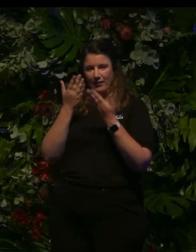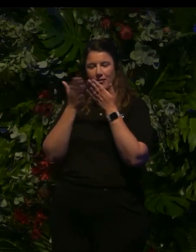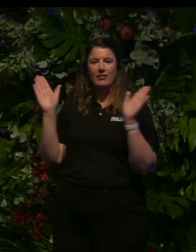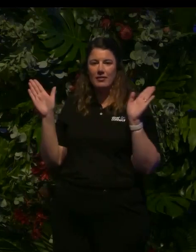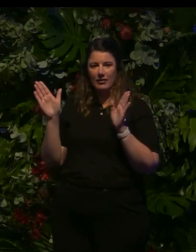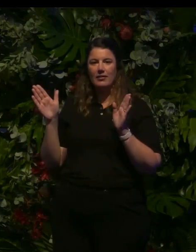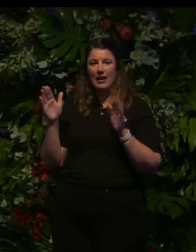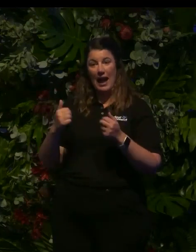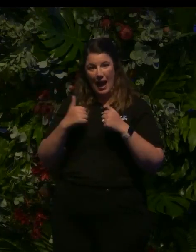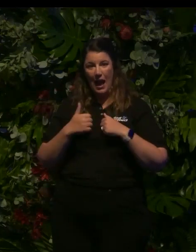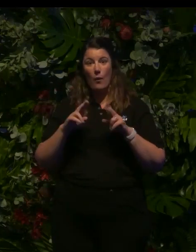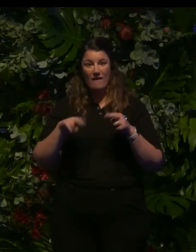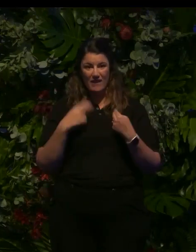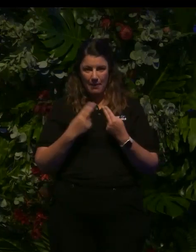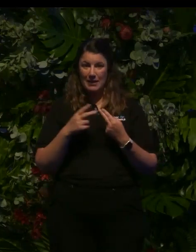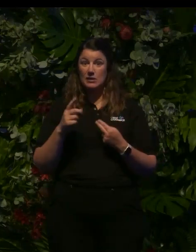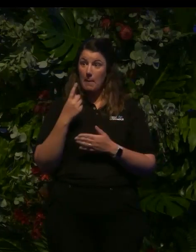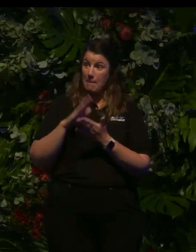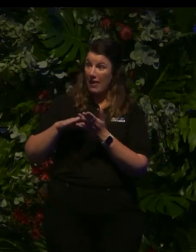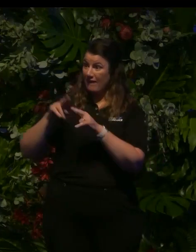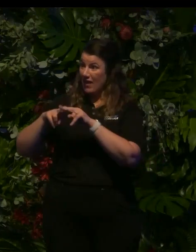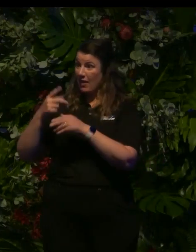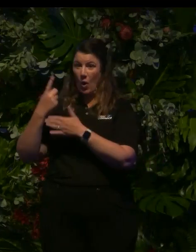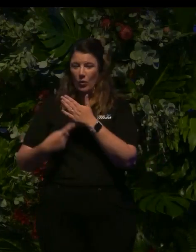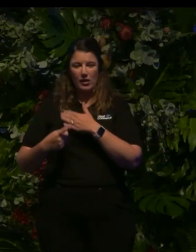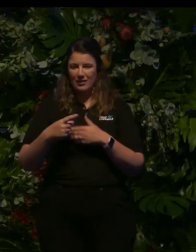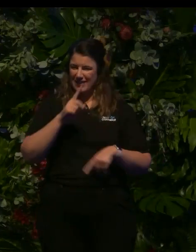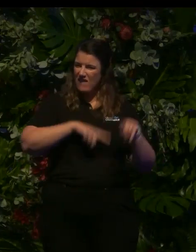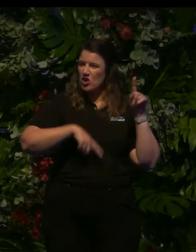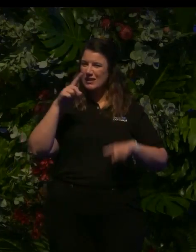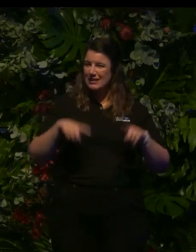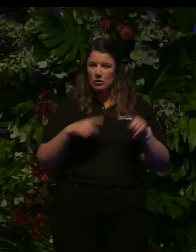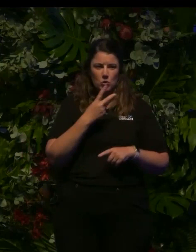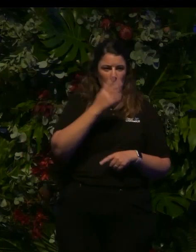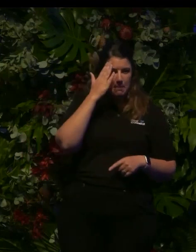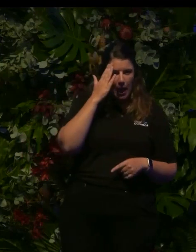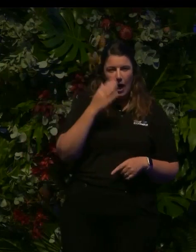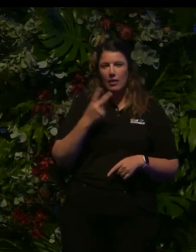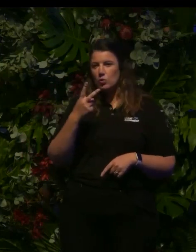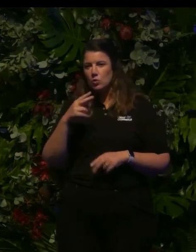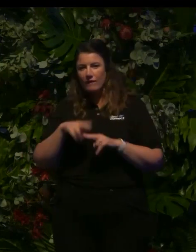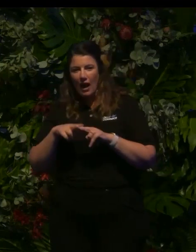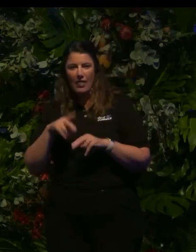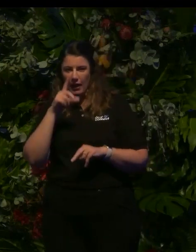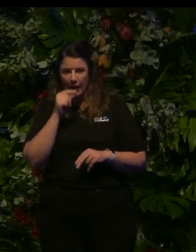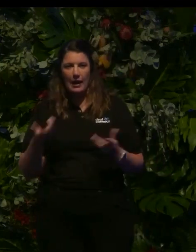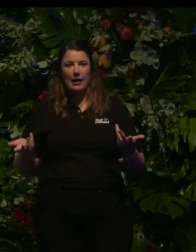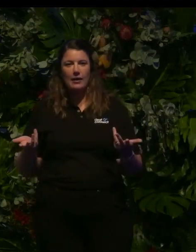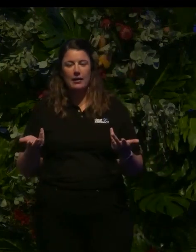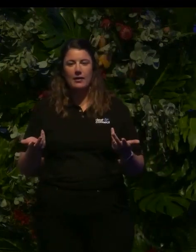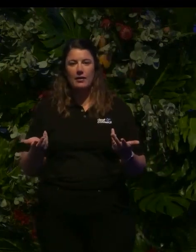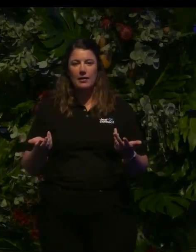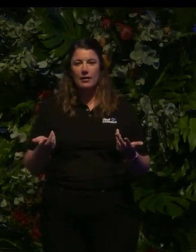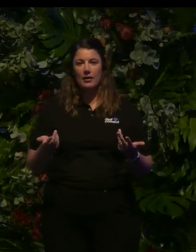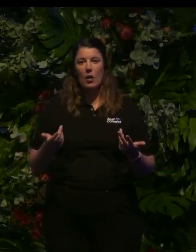our families are diverse, and let the children speak out in